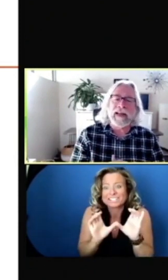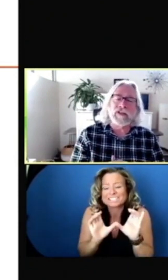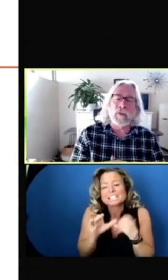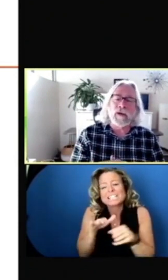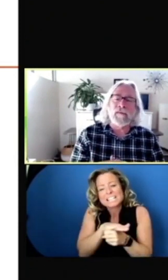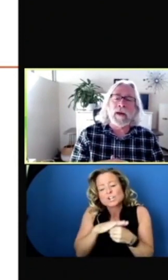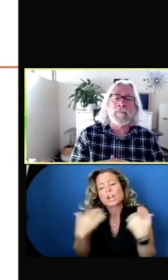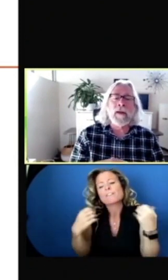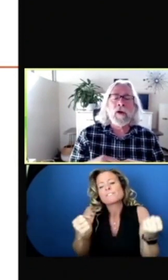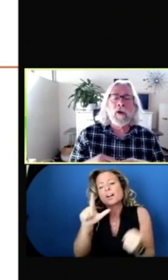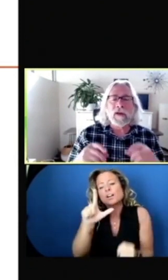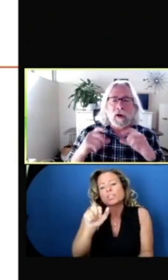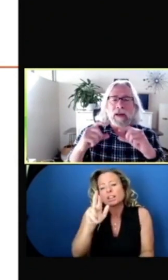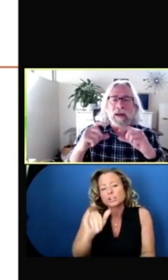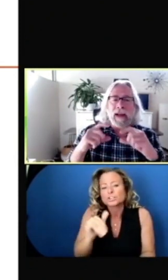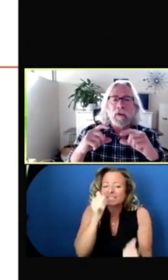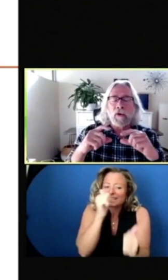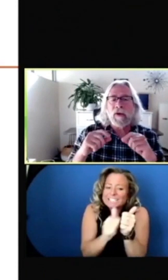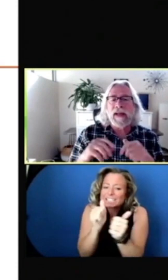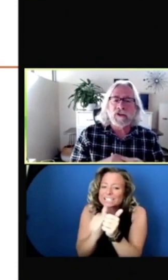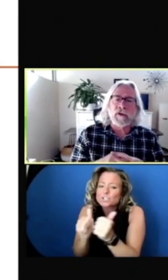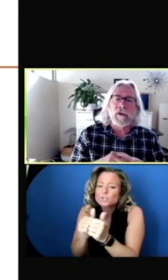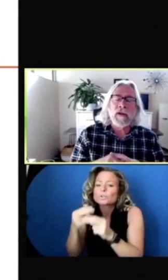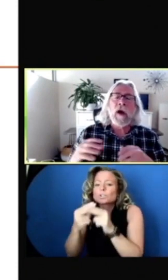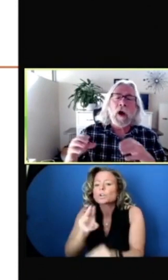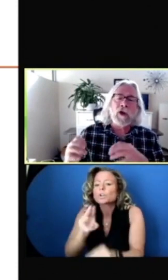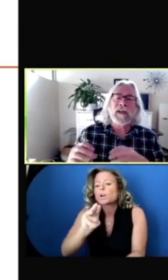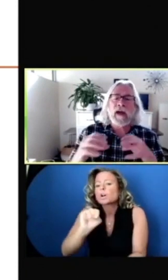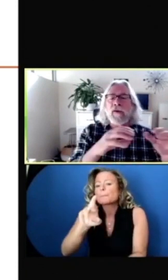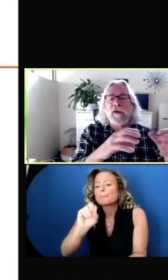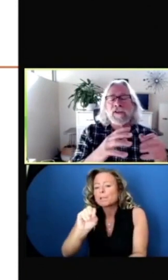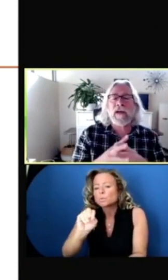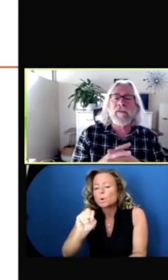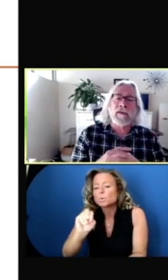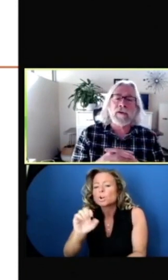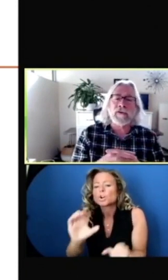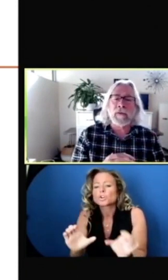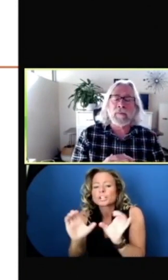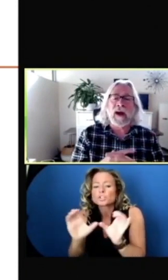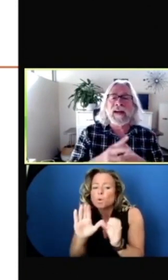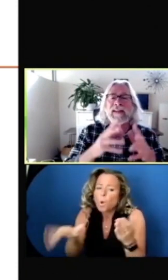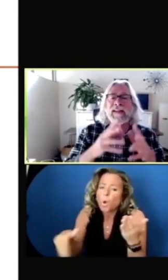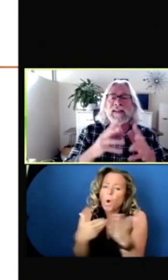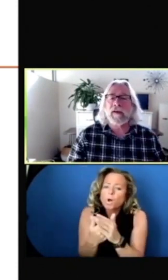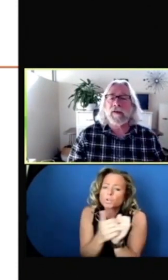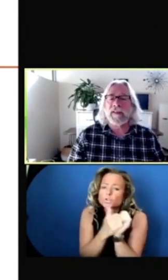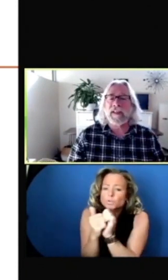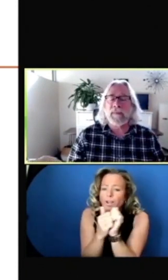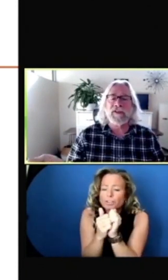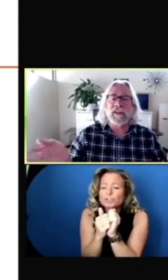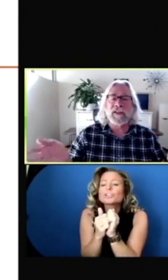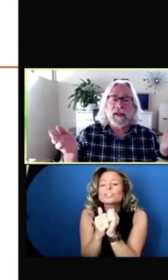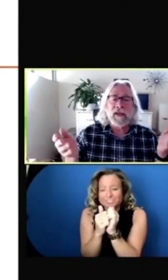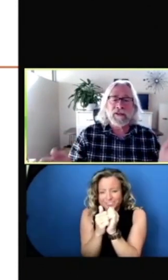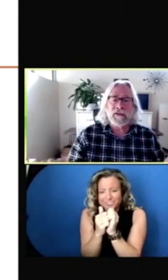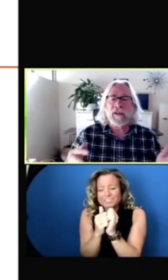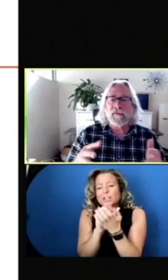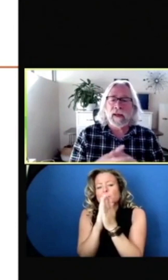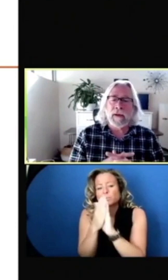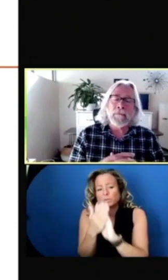literacy. And each one of them we call a micro-credential. Altogether, all 7 of those comprise the Health Literacy